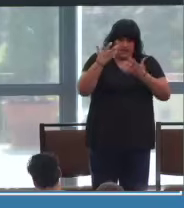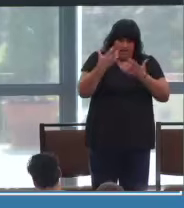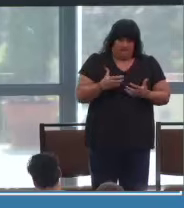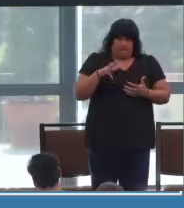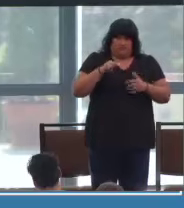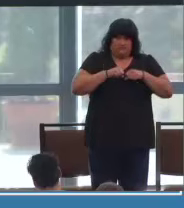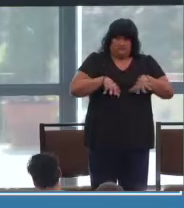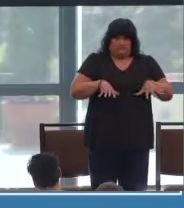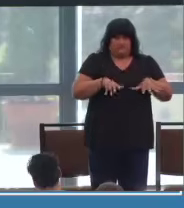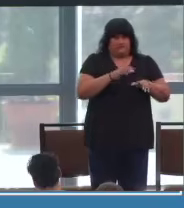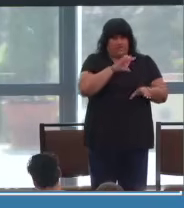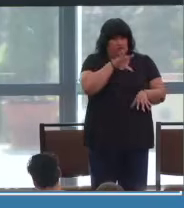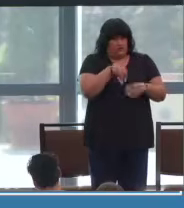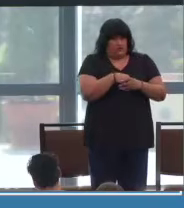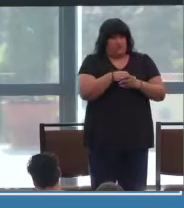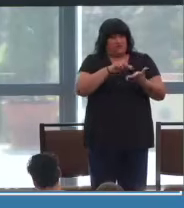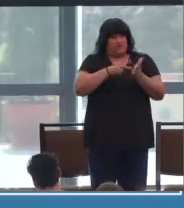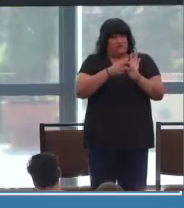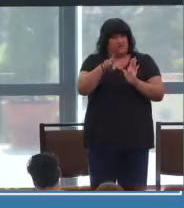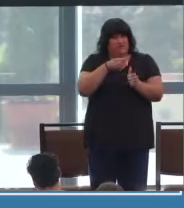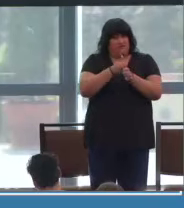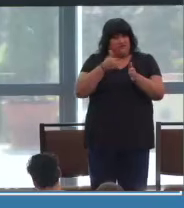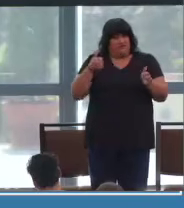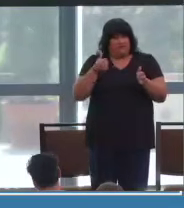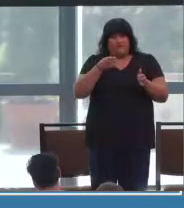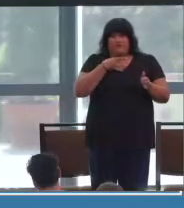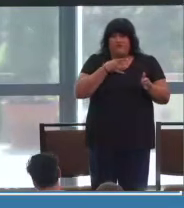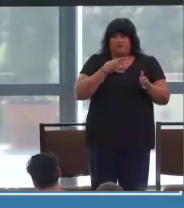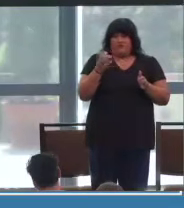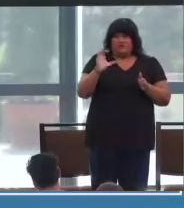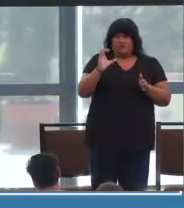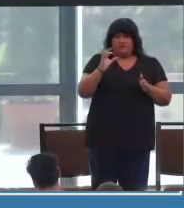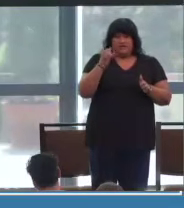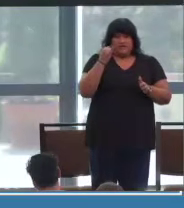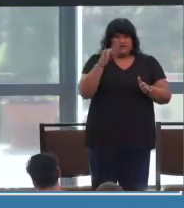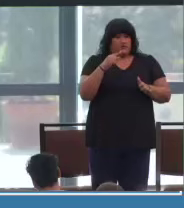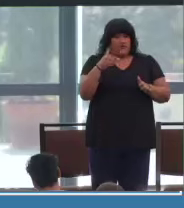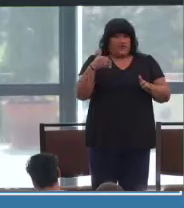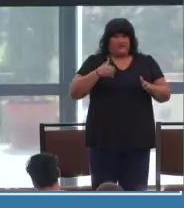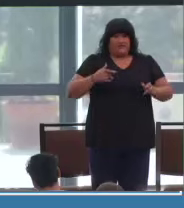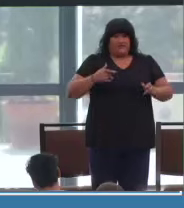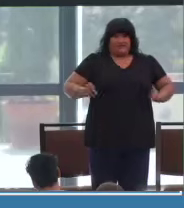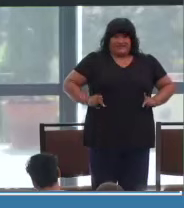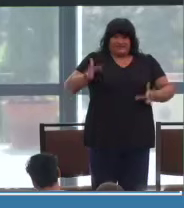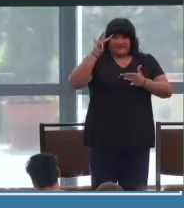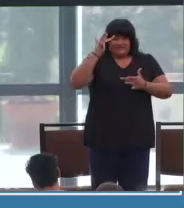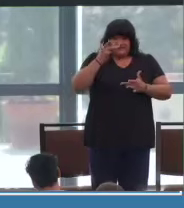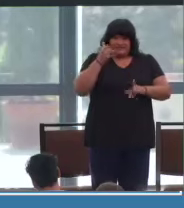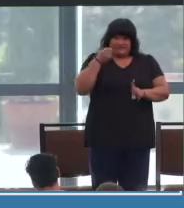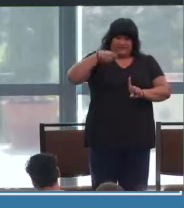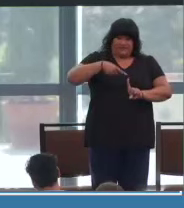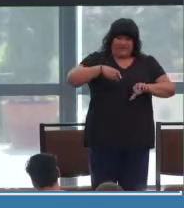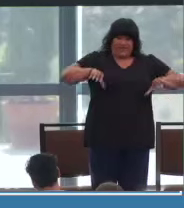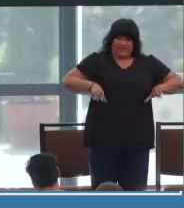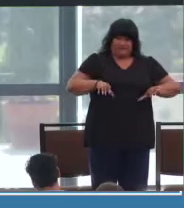any hormone-containing contraception. If, say, for instance, if you have kidney disease that's active, you may want to go to some of the